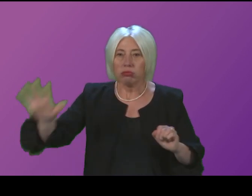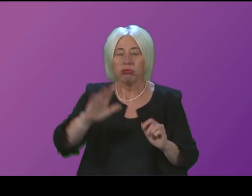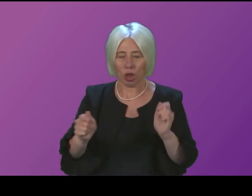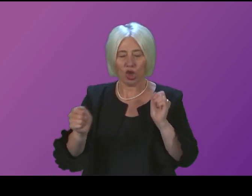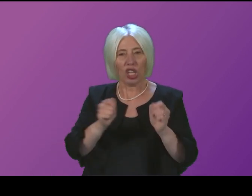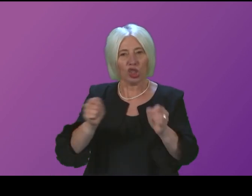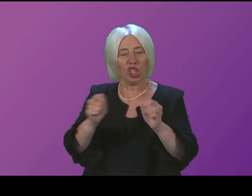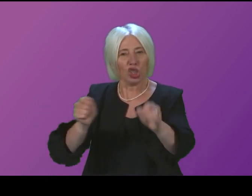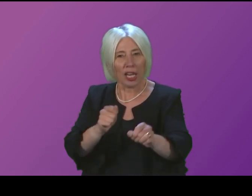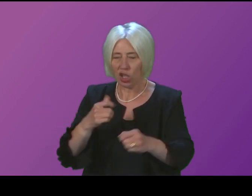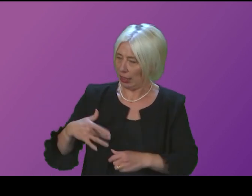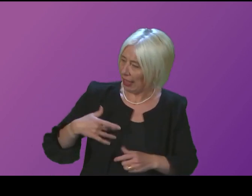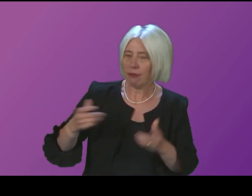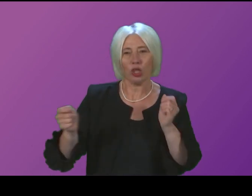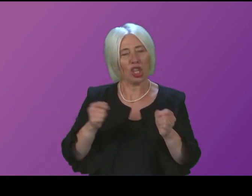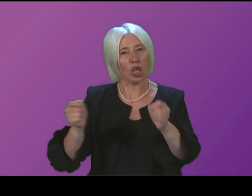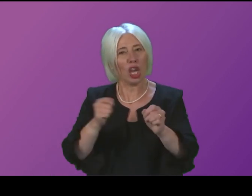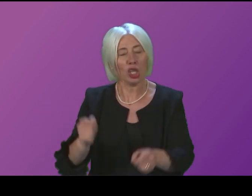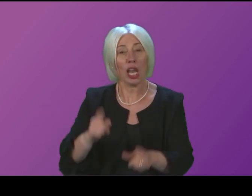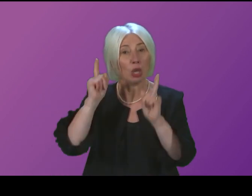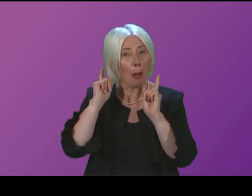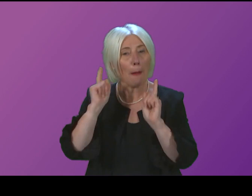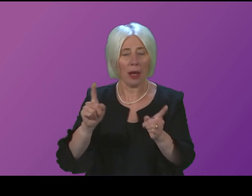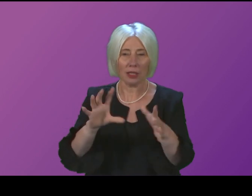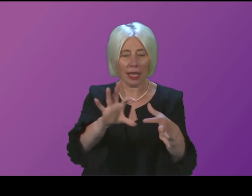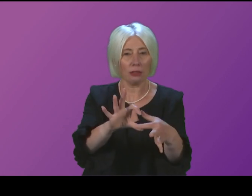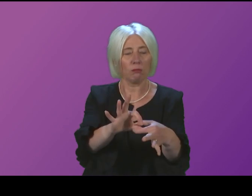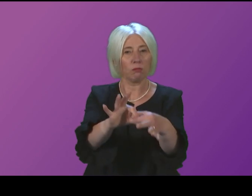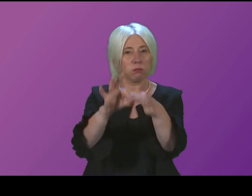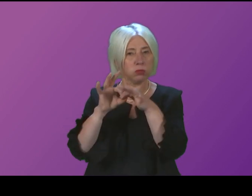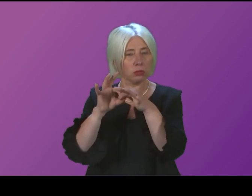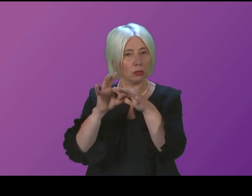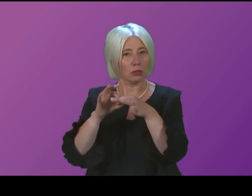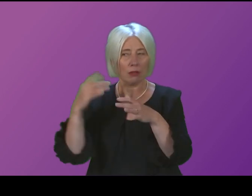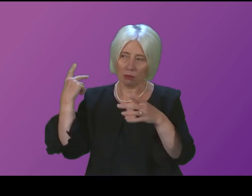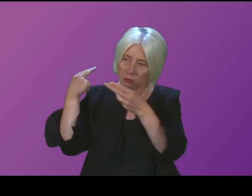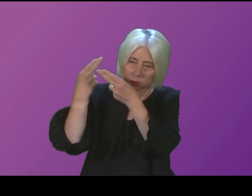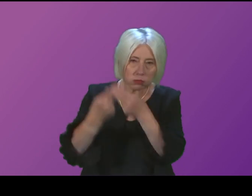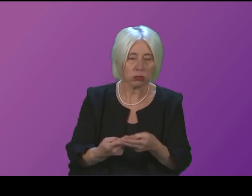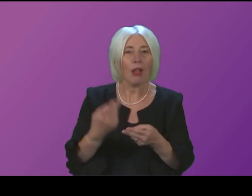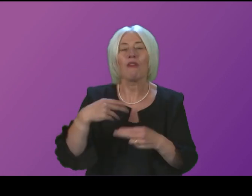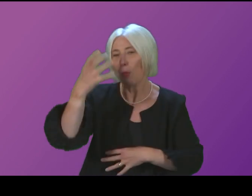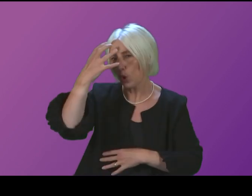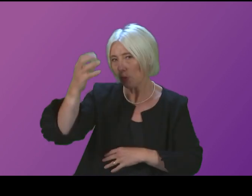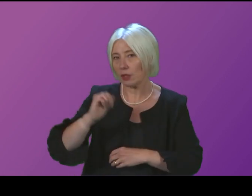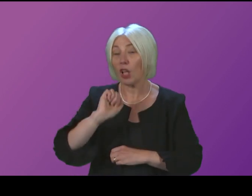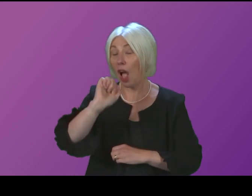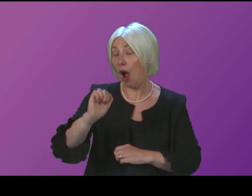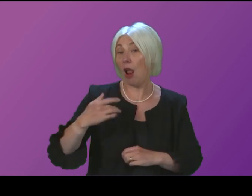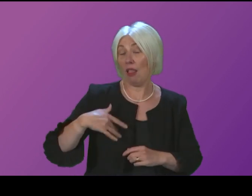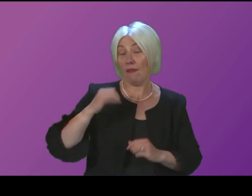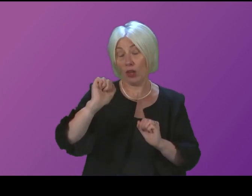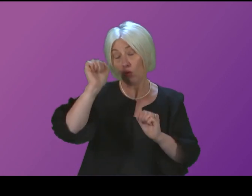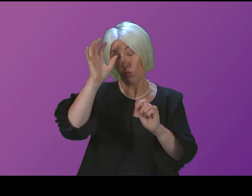lived our lives, we retained an enduring link to the generations that had come before. She was a living reminder of